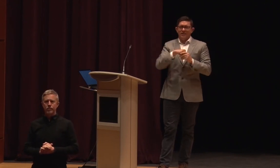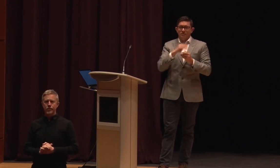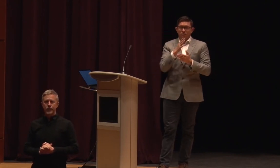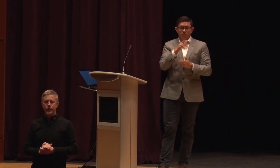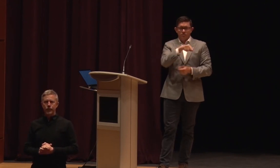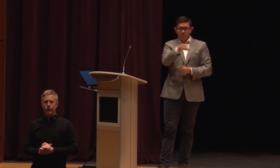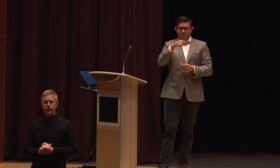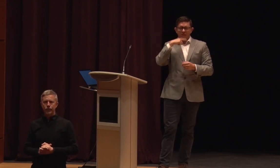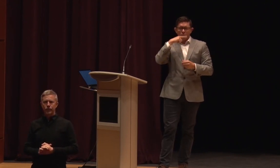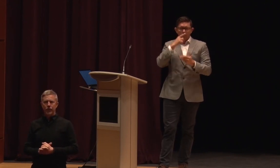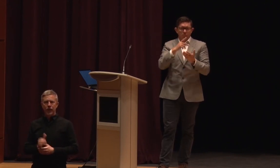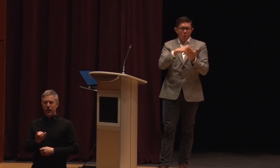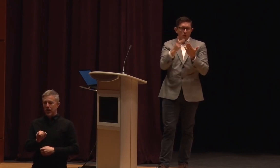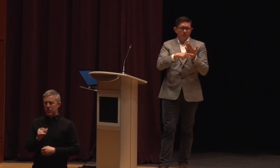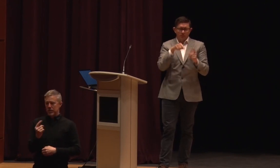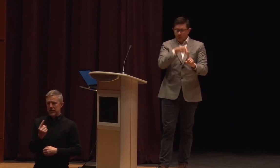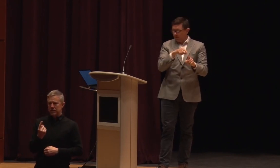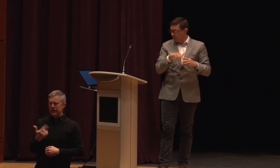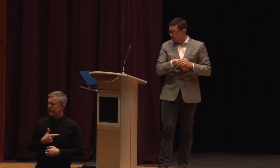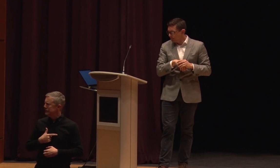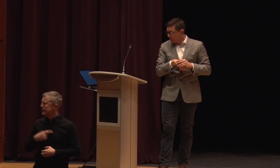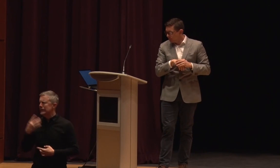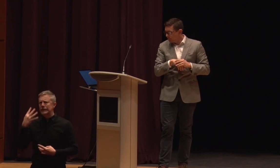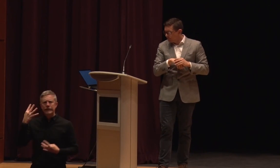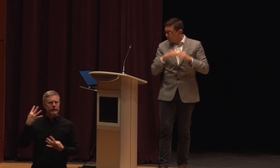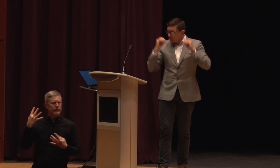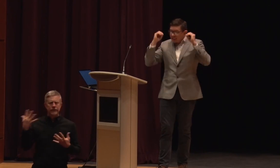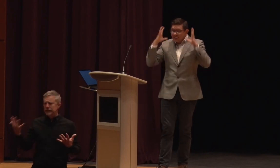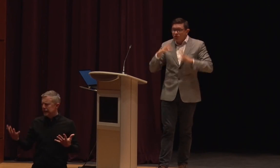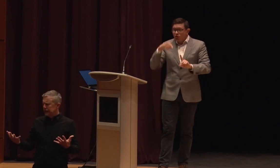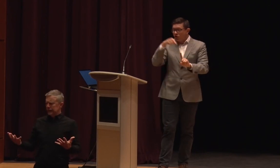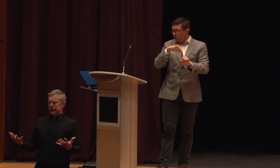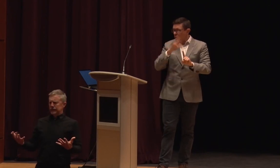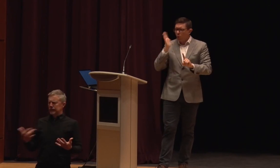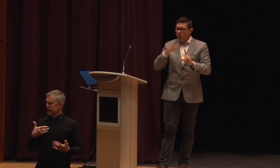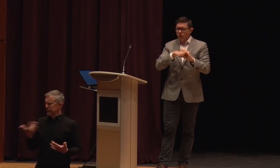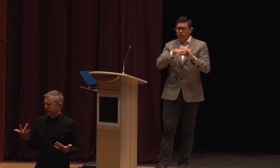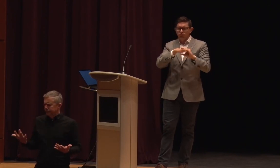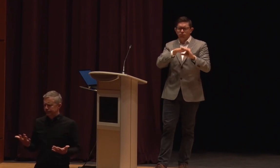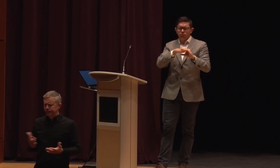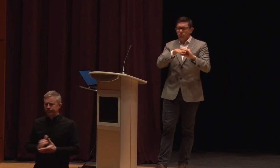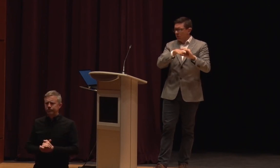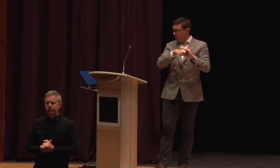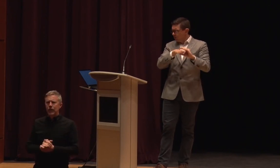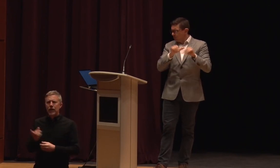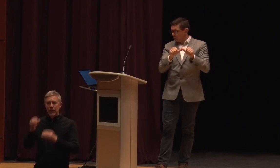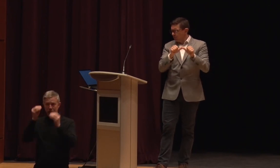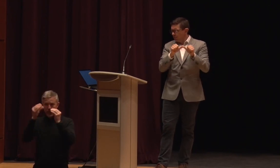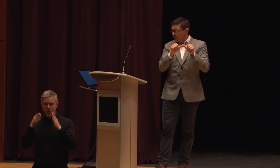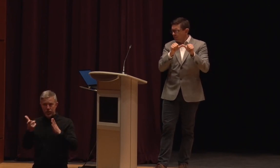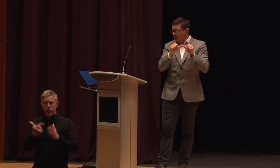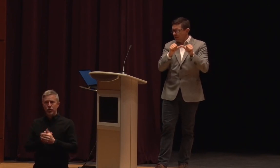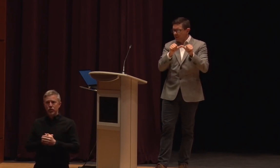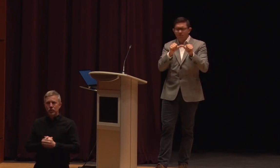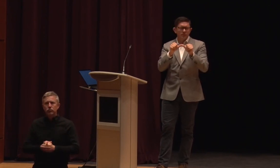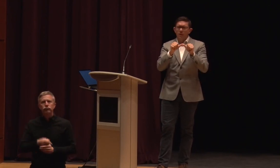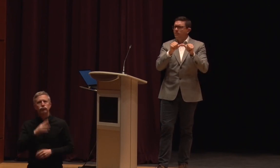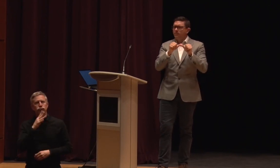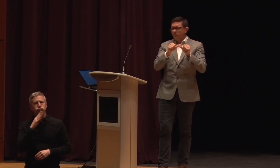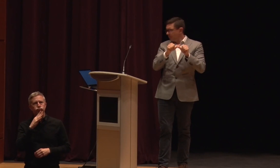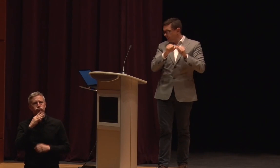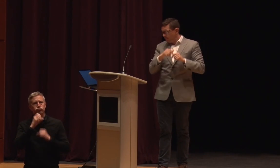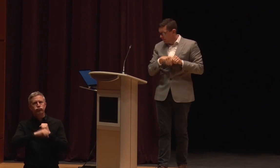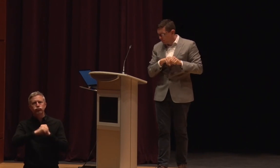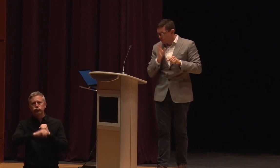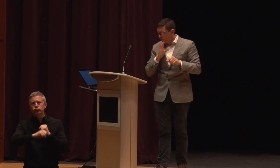And that was something that just drove me insane in these hearing programs. The teachers would just rattle on and